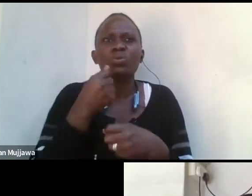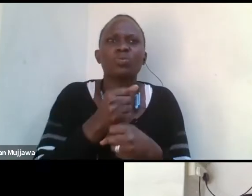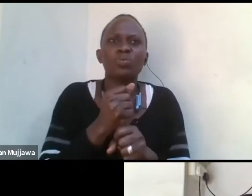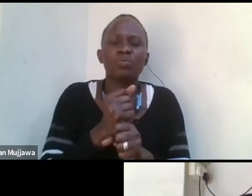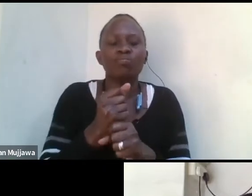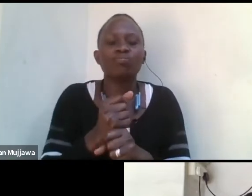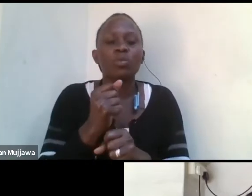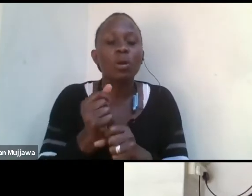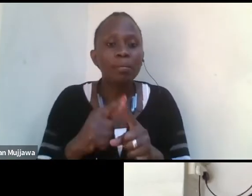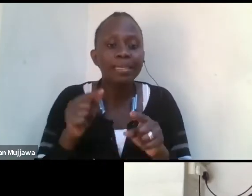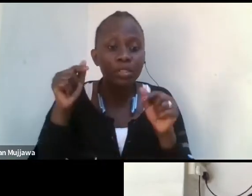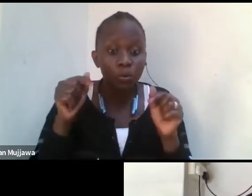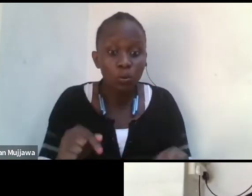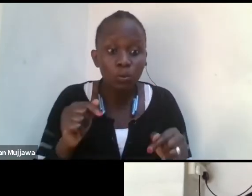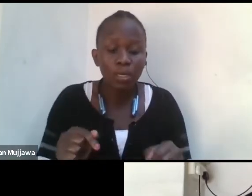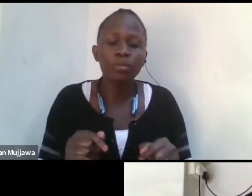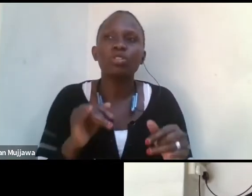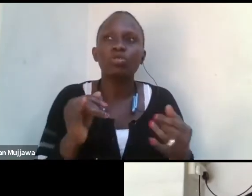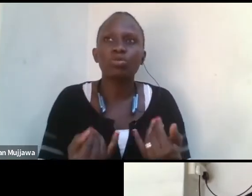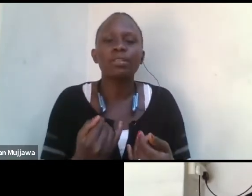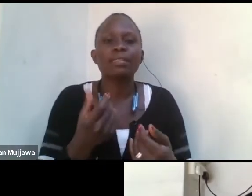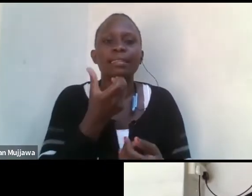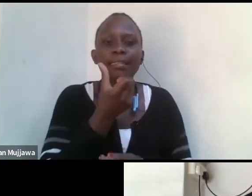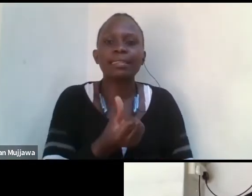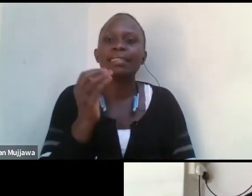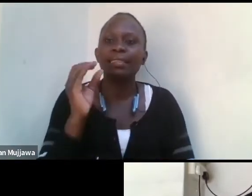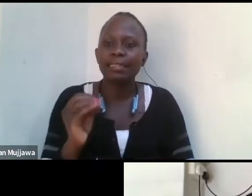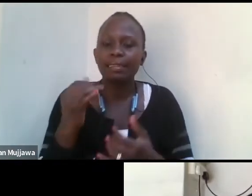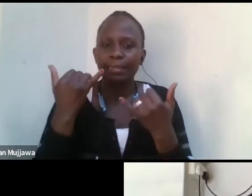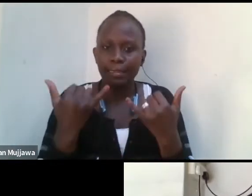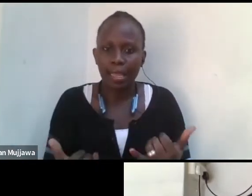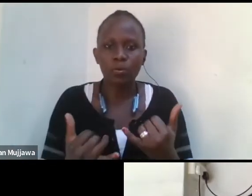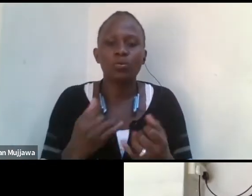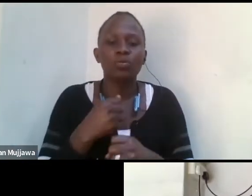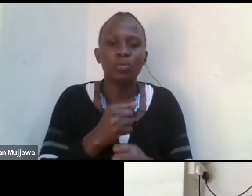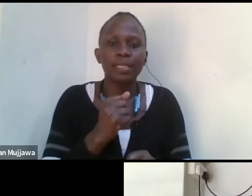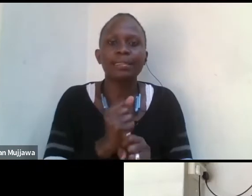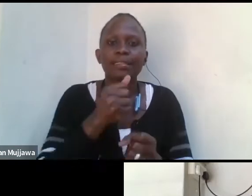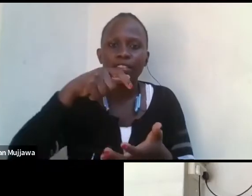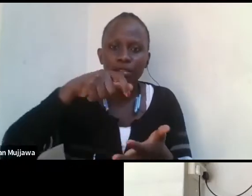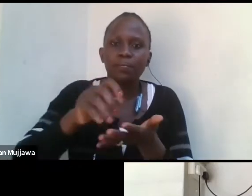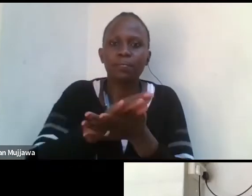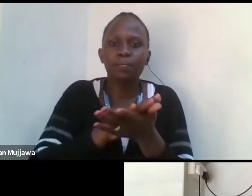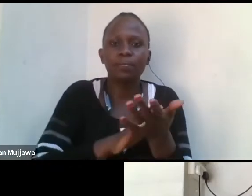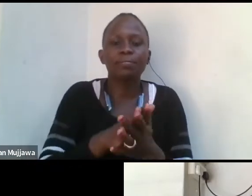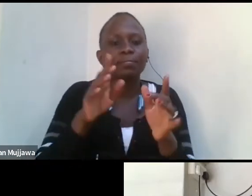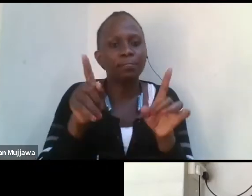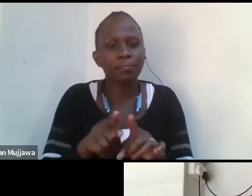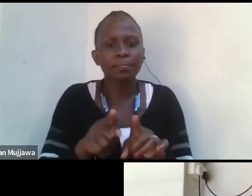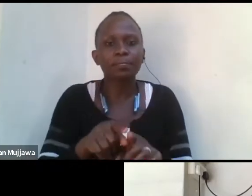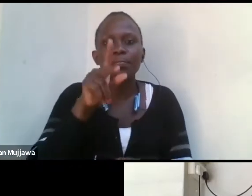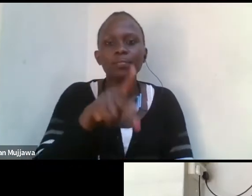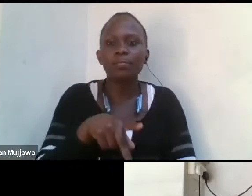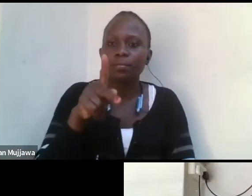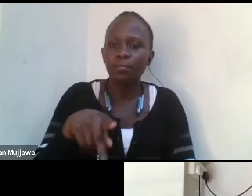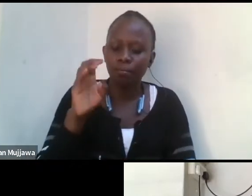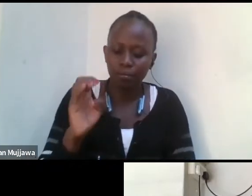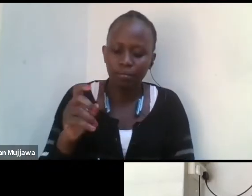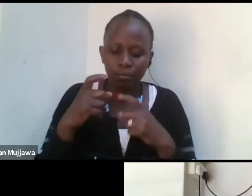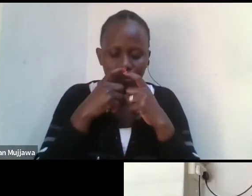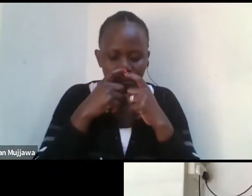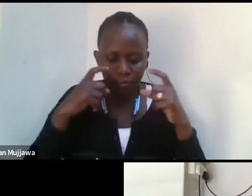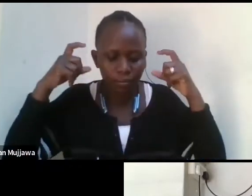are pushing 60 manufacturers of this product. This is the same case for PPEs, masks, We have face masks